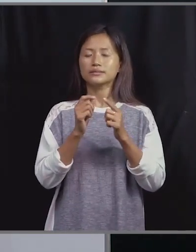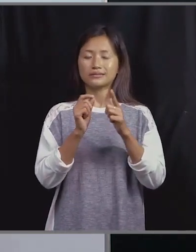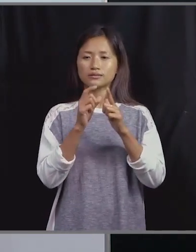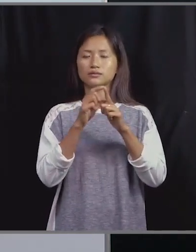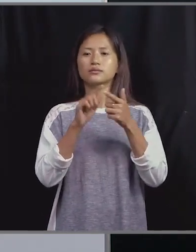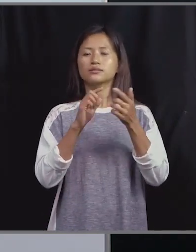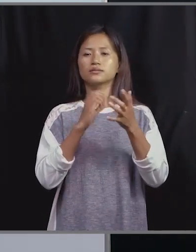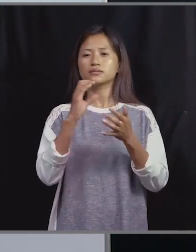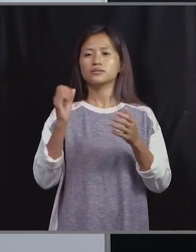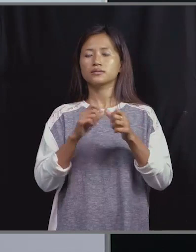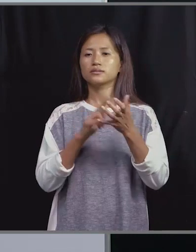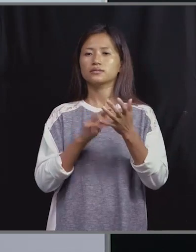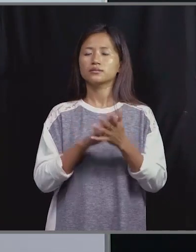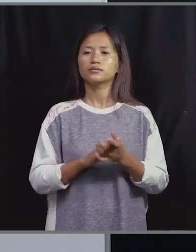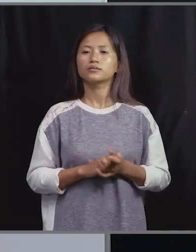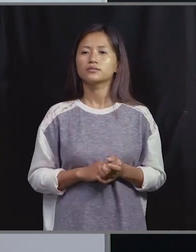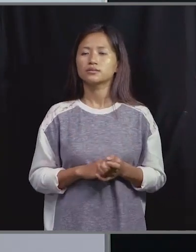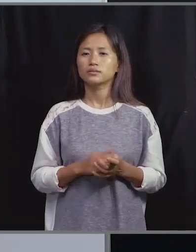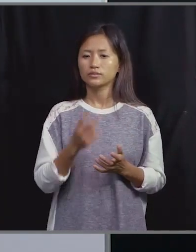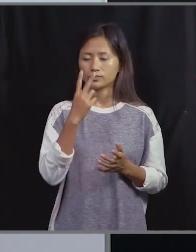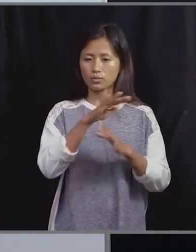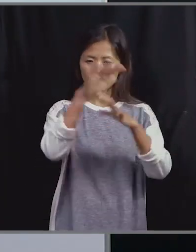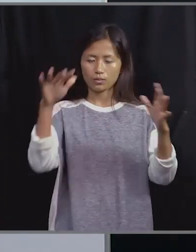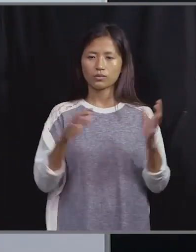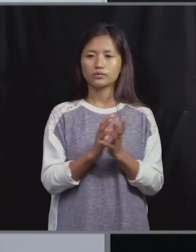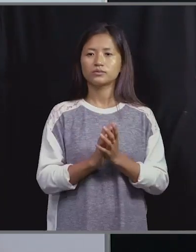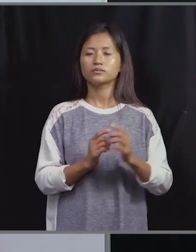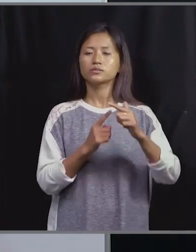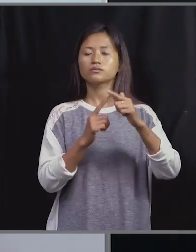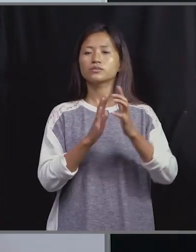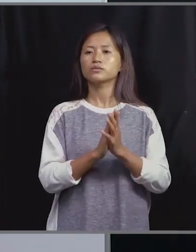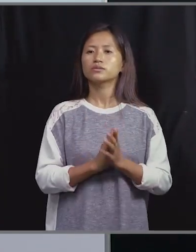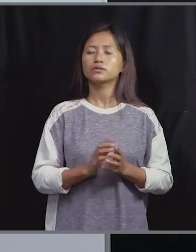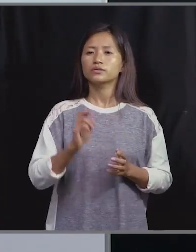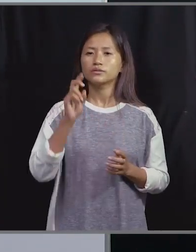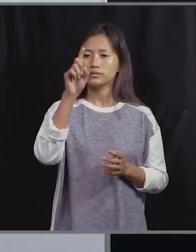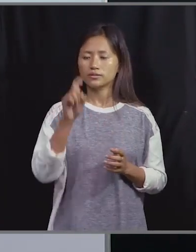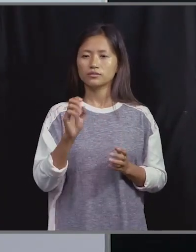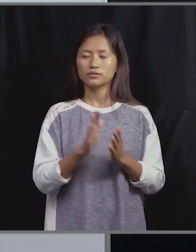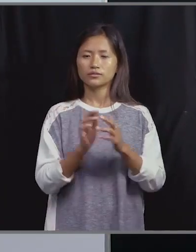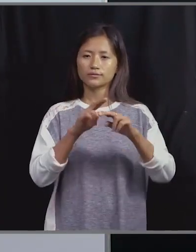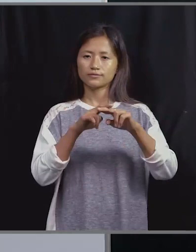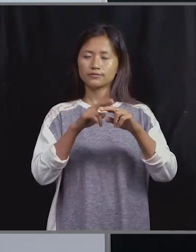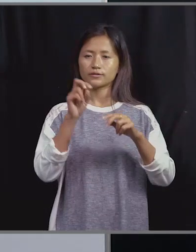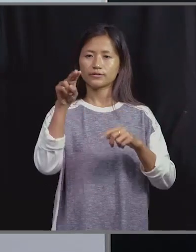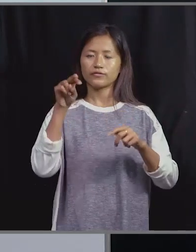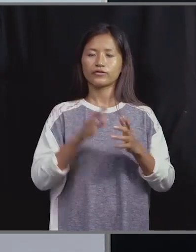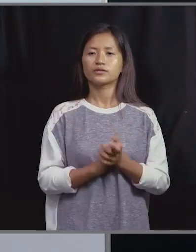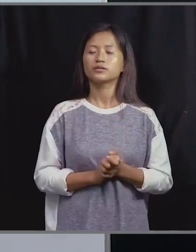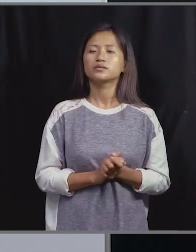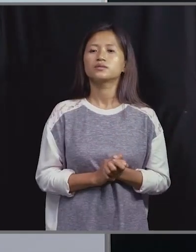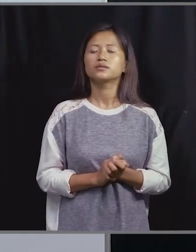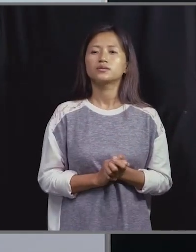to have a clear concept of this whole topic, we first need to define what is Deccan and what is